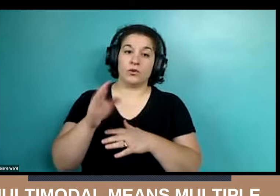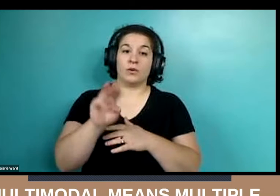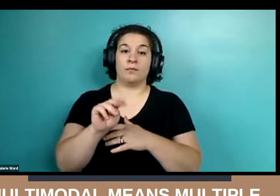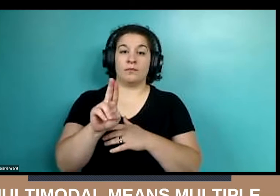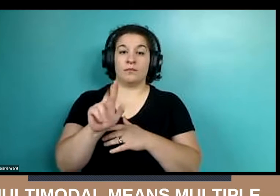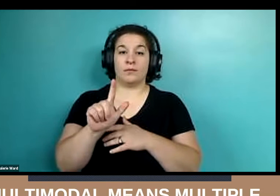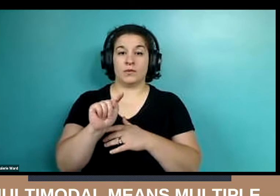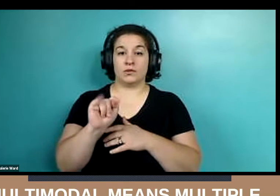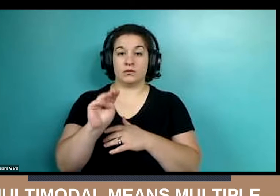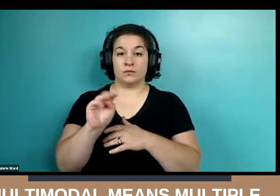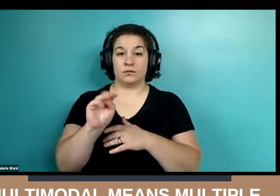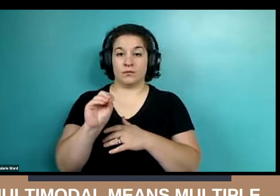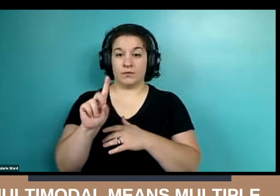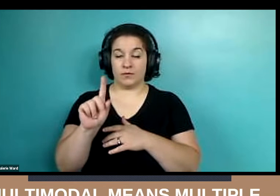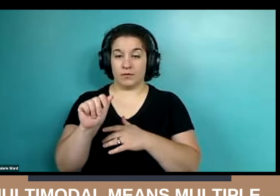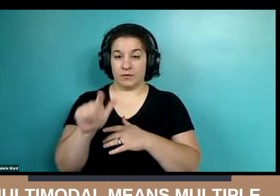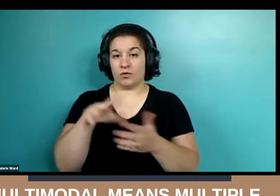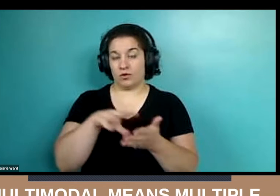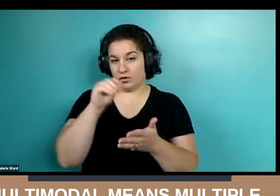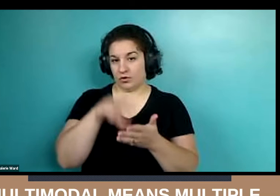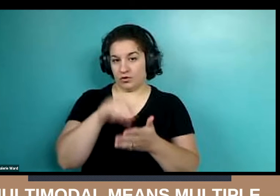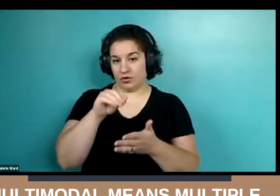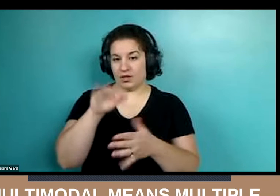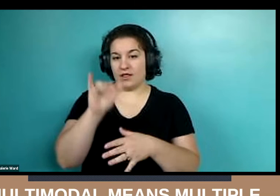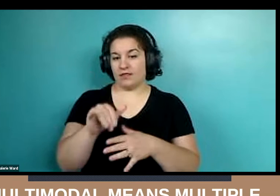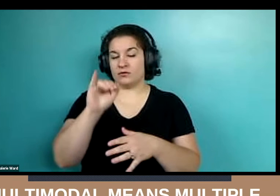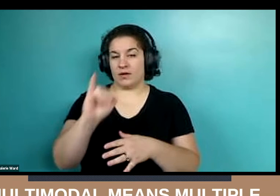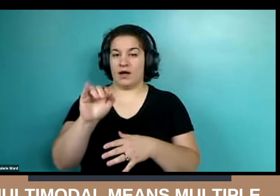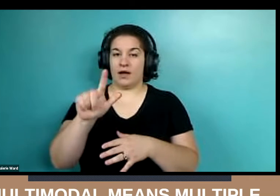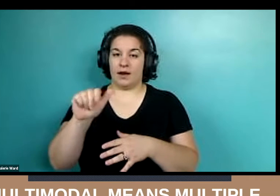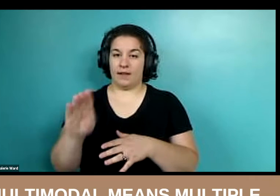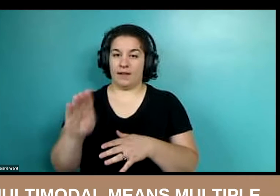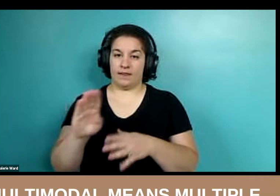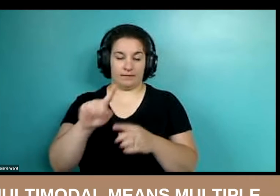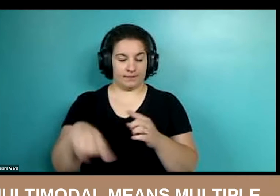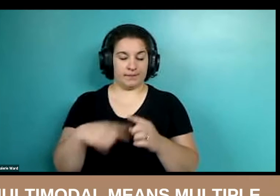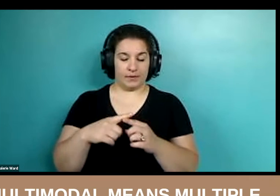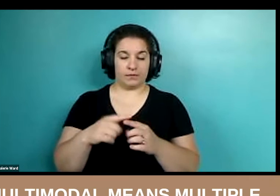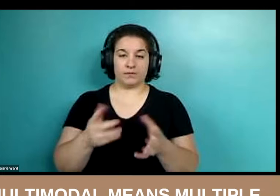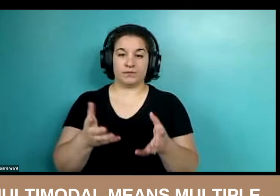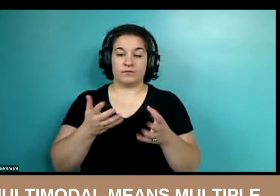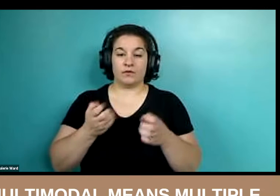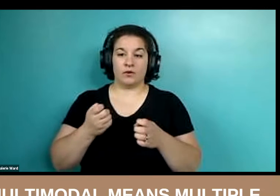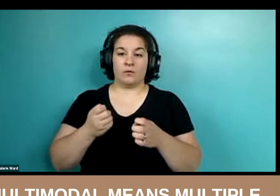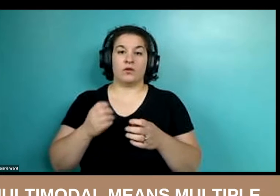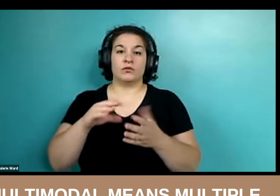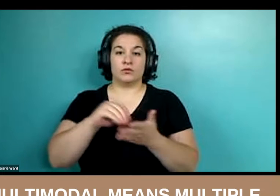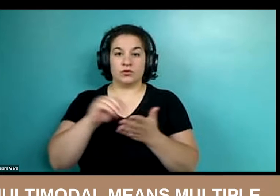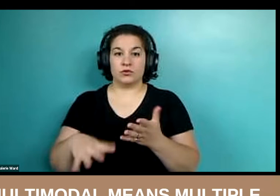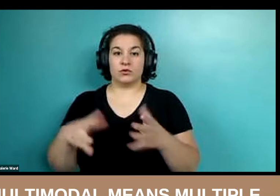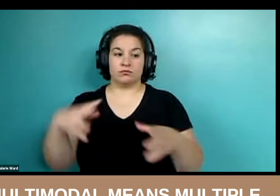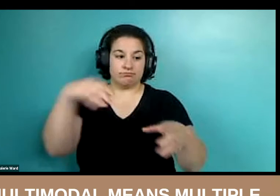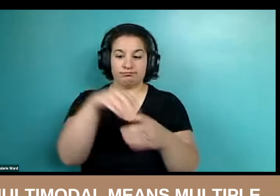multimodal learning. That's what iLab is really all about. We want to engage students on all fronts. That's kind of what we said